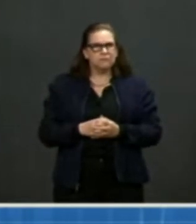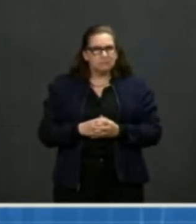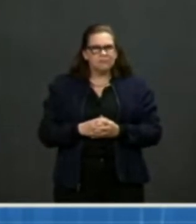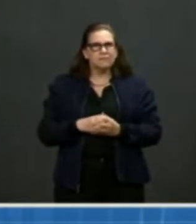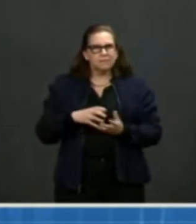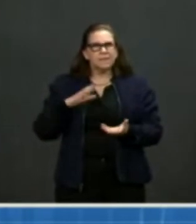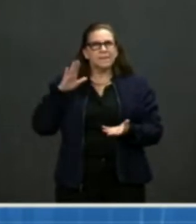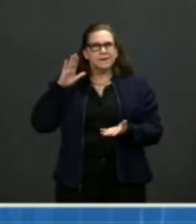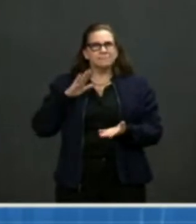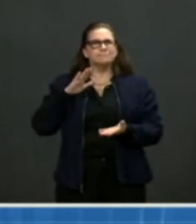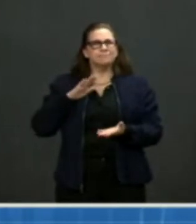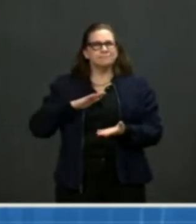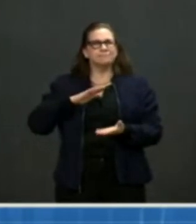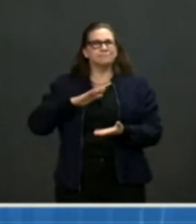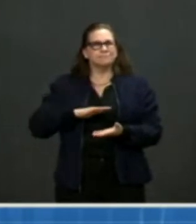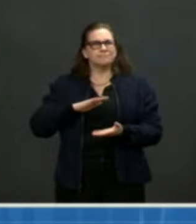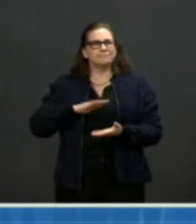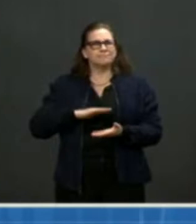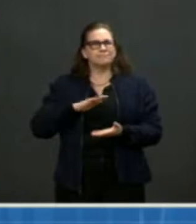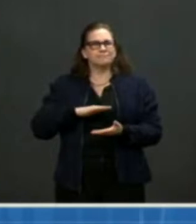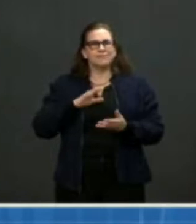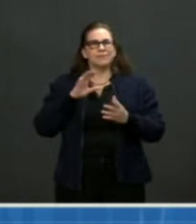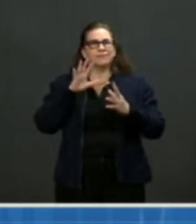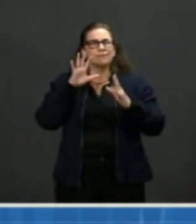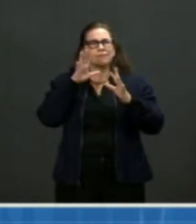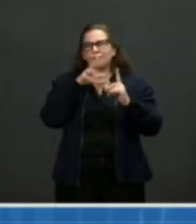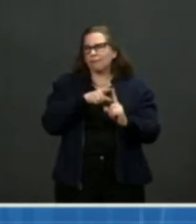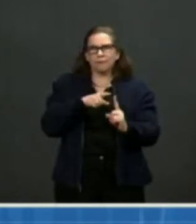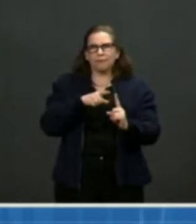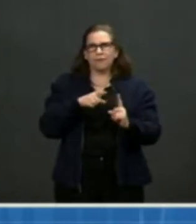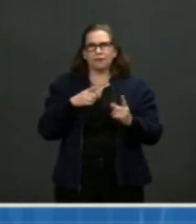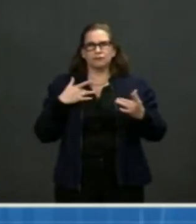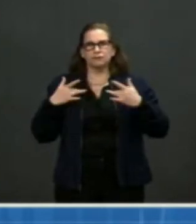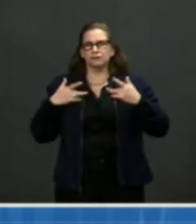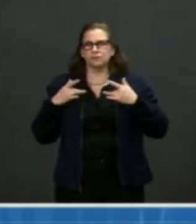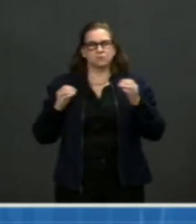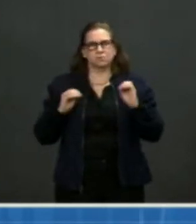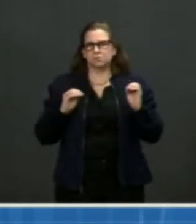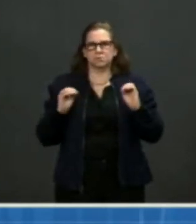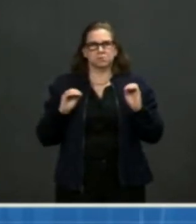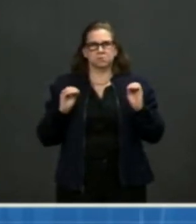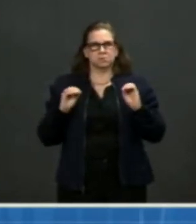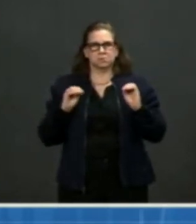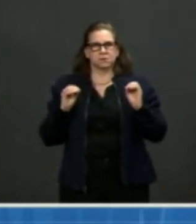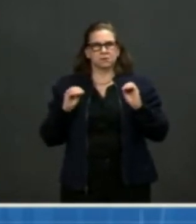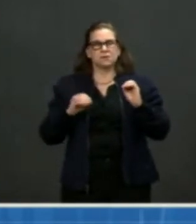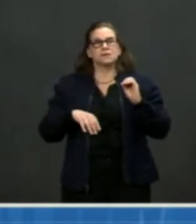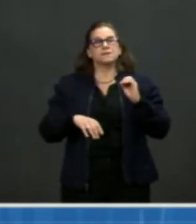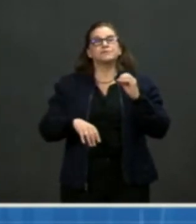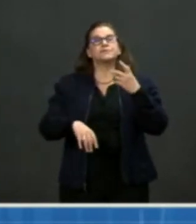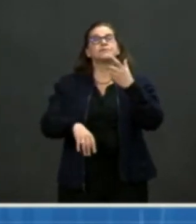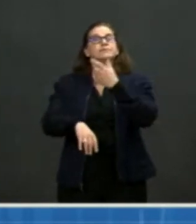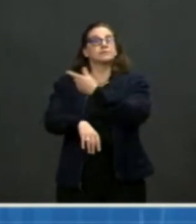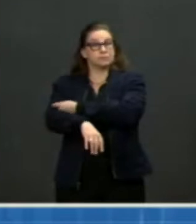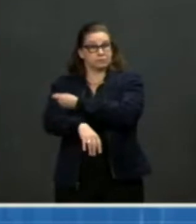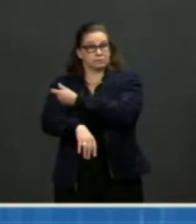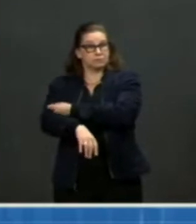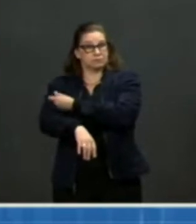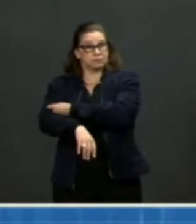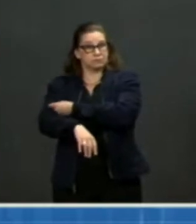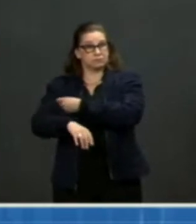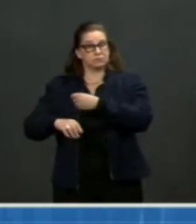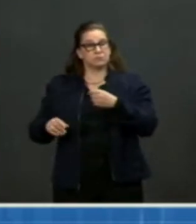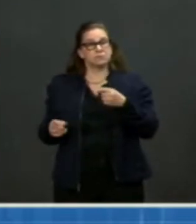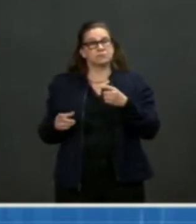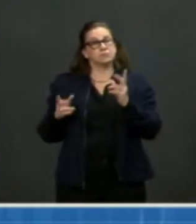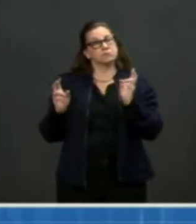concerns related to the vaccines. Importantly, and this is a quote from the DSMB, no evidence of disproportionate risk